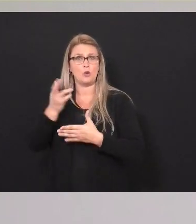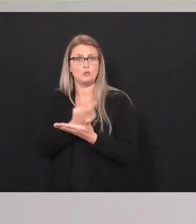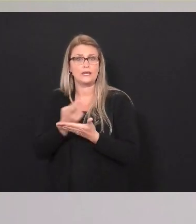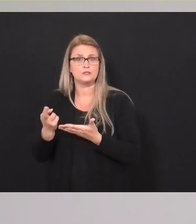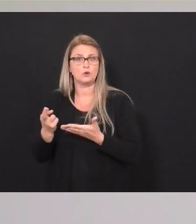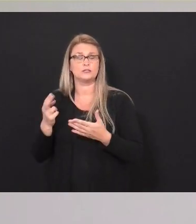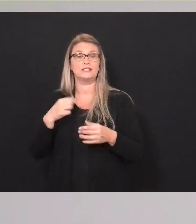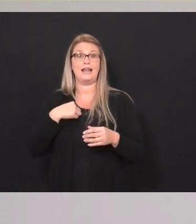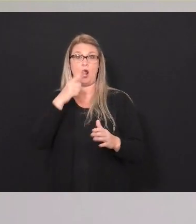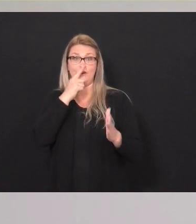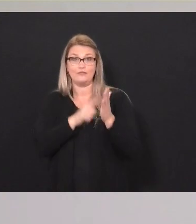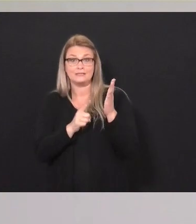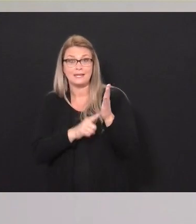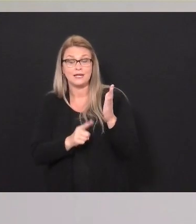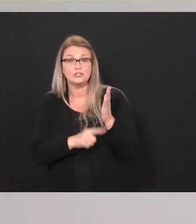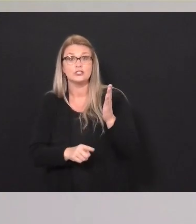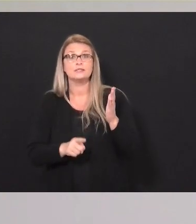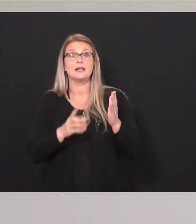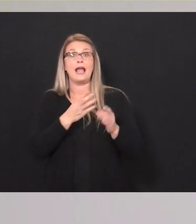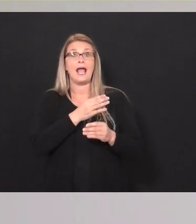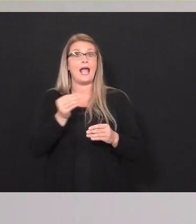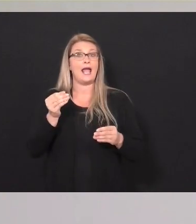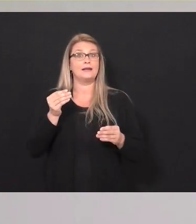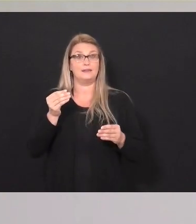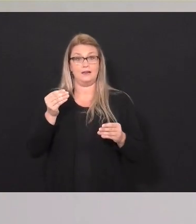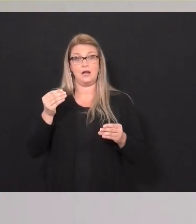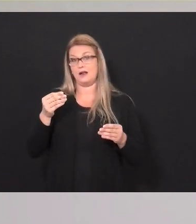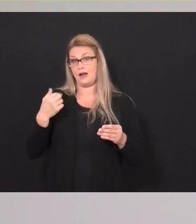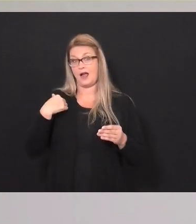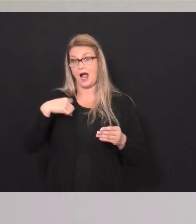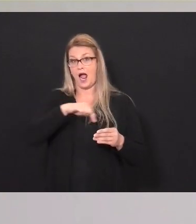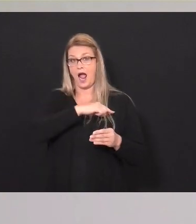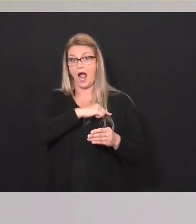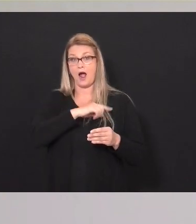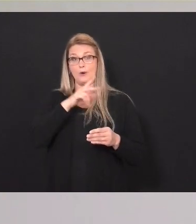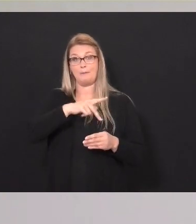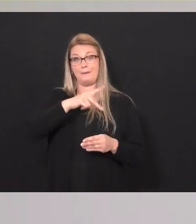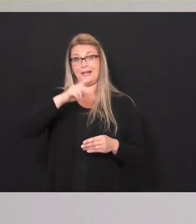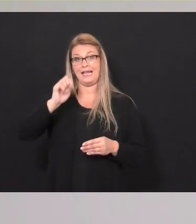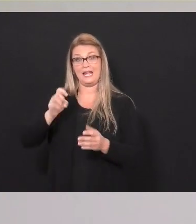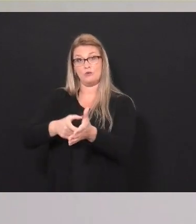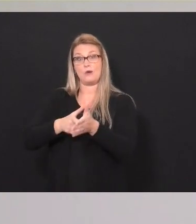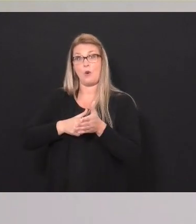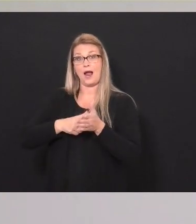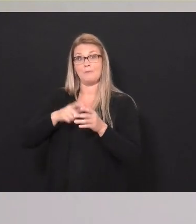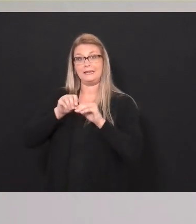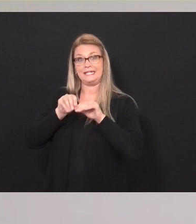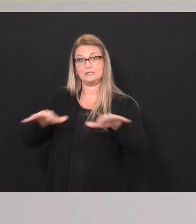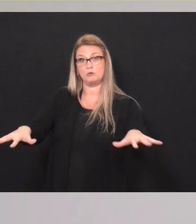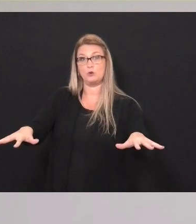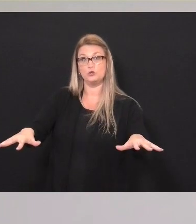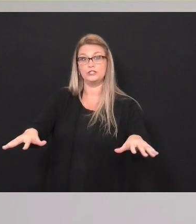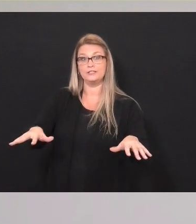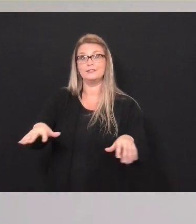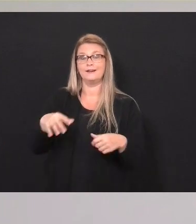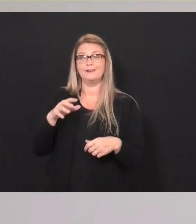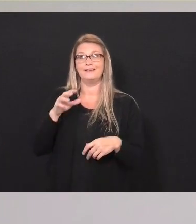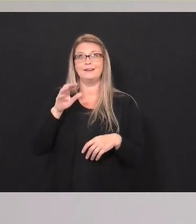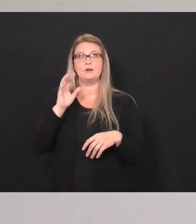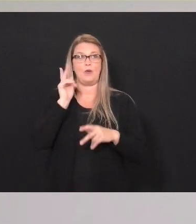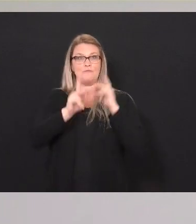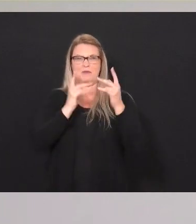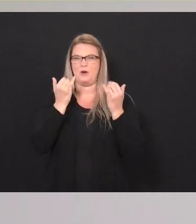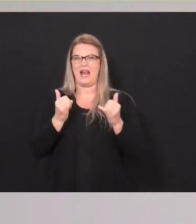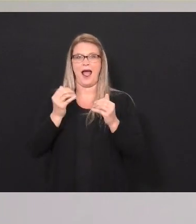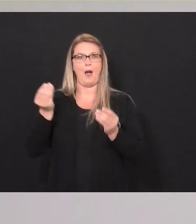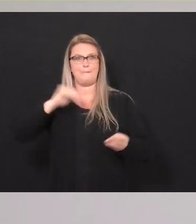EPI investigations, and in our PPE requirement and distribution. We've got folks actively over there right now